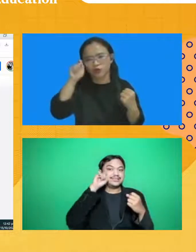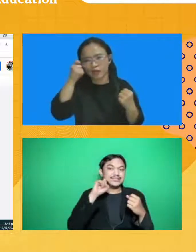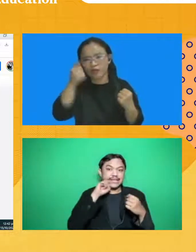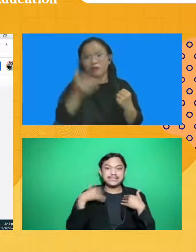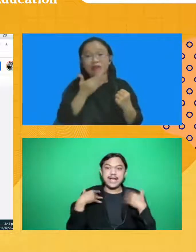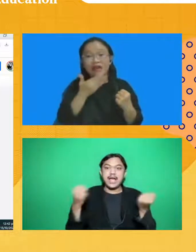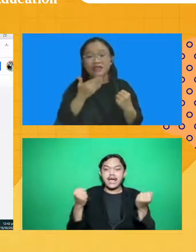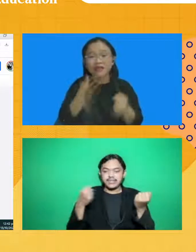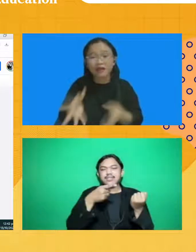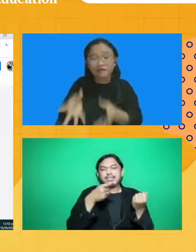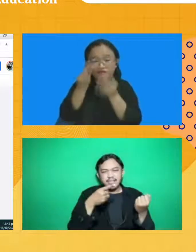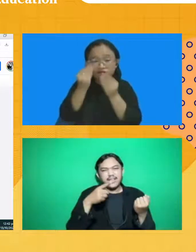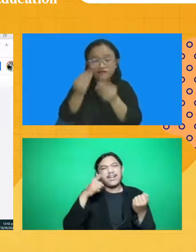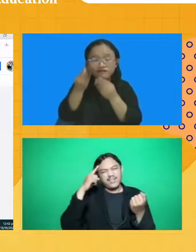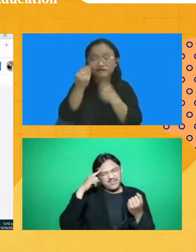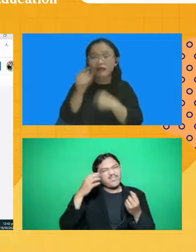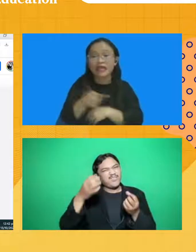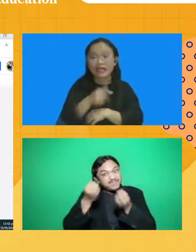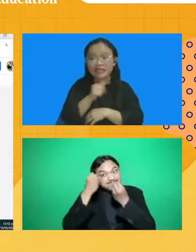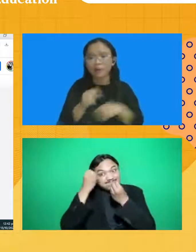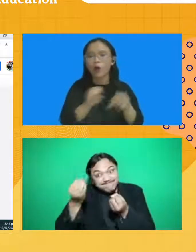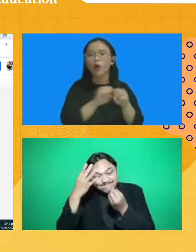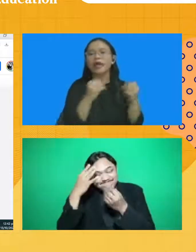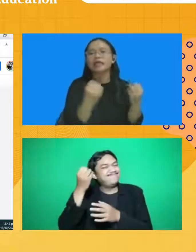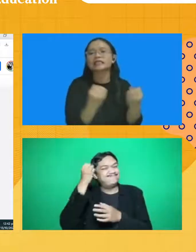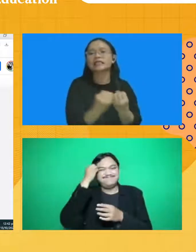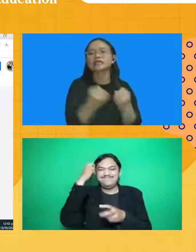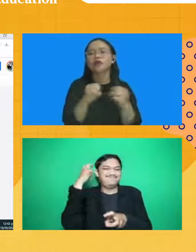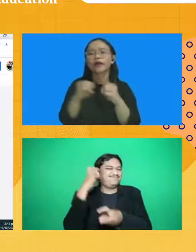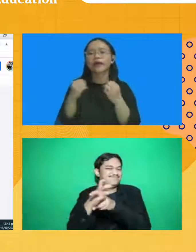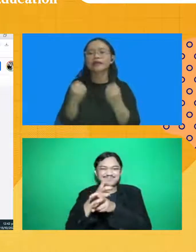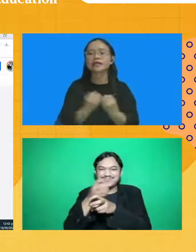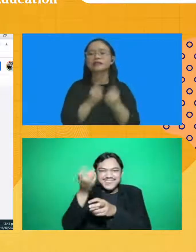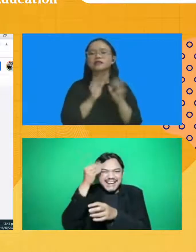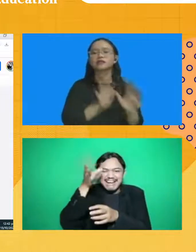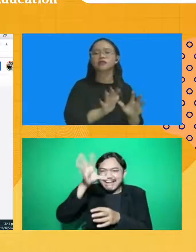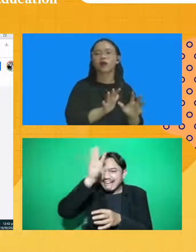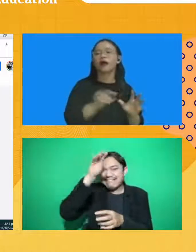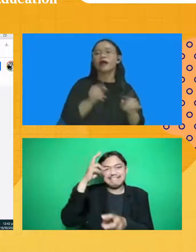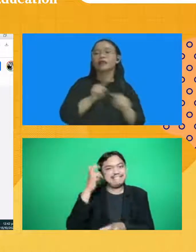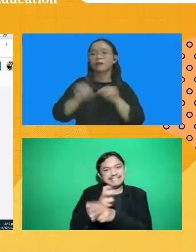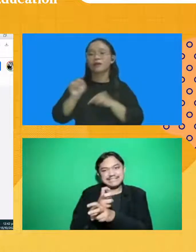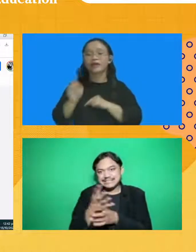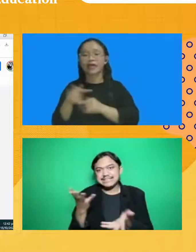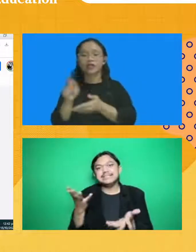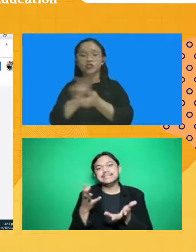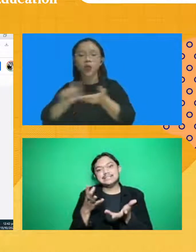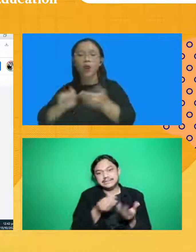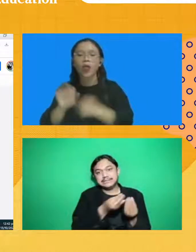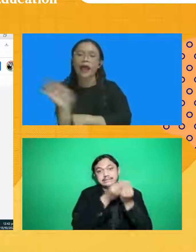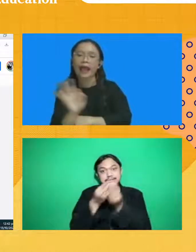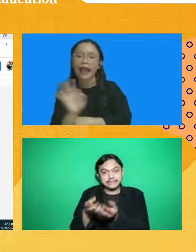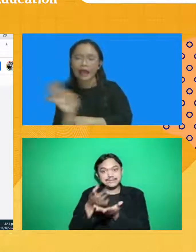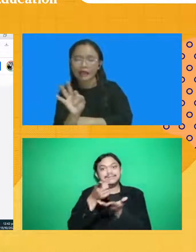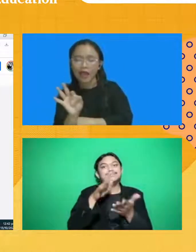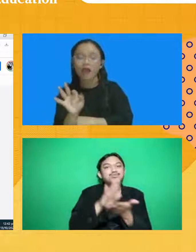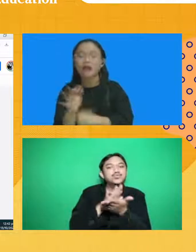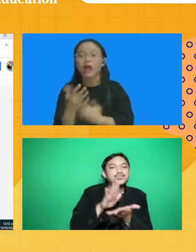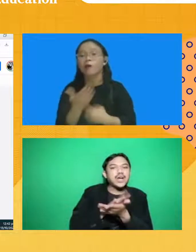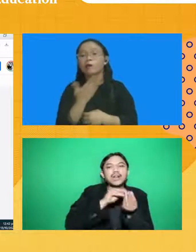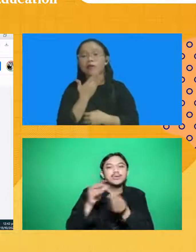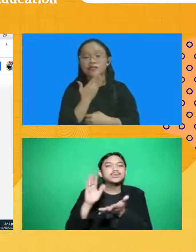social enterprises, or CSOs, which is civil or service organizations, they also work a lot with communities, with